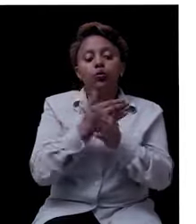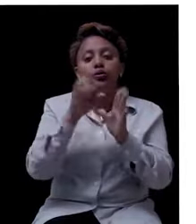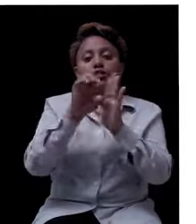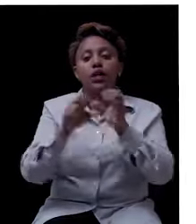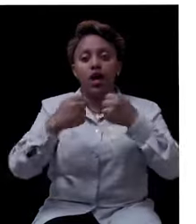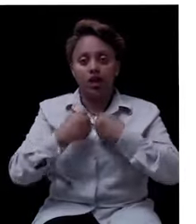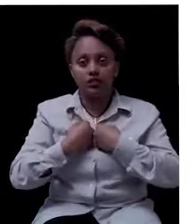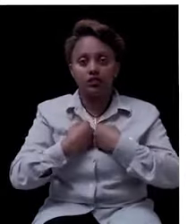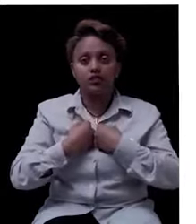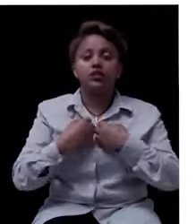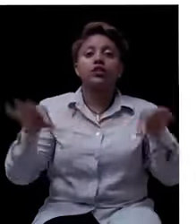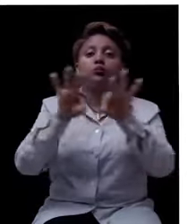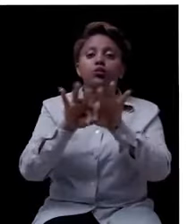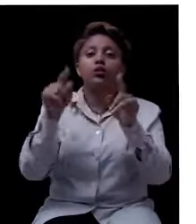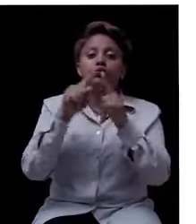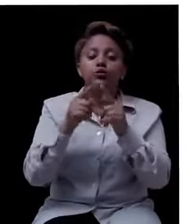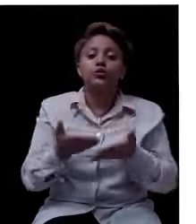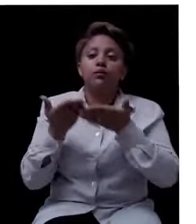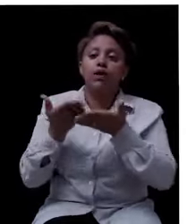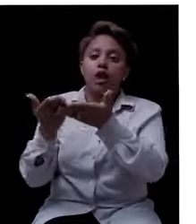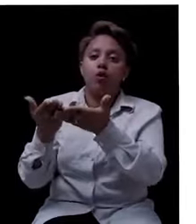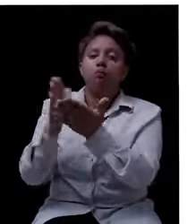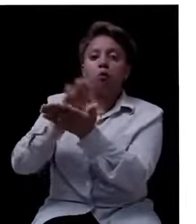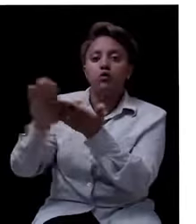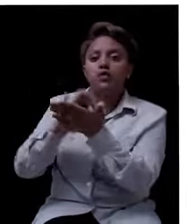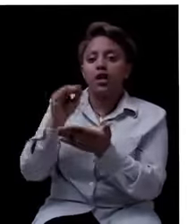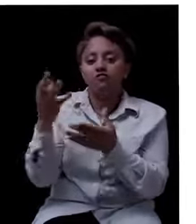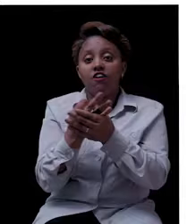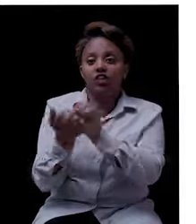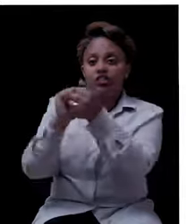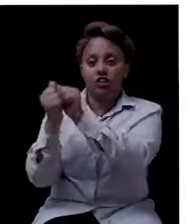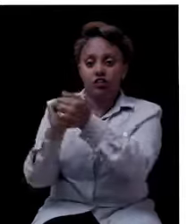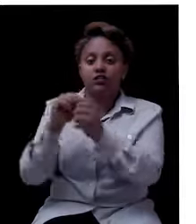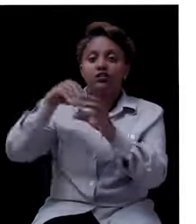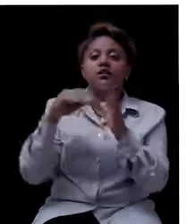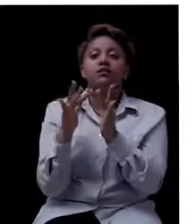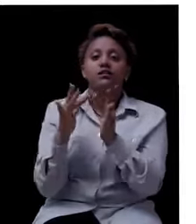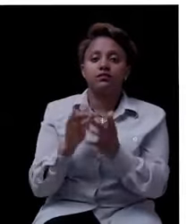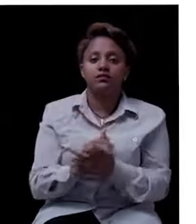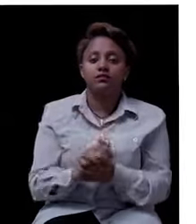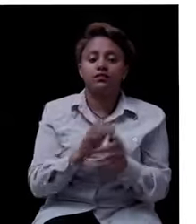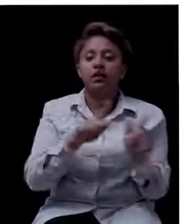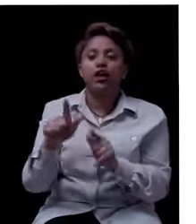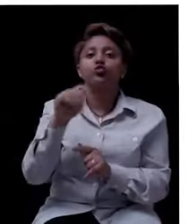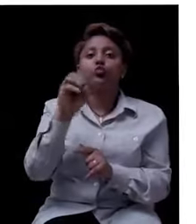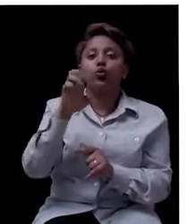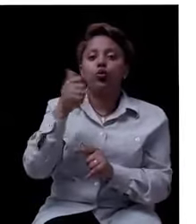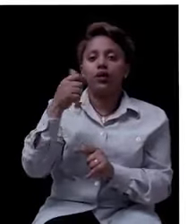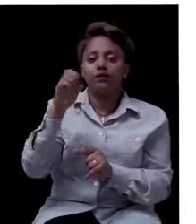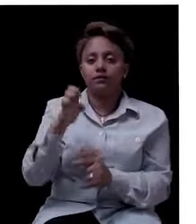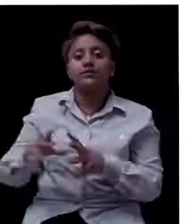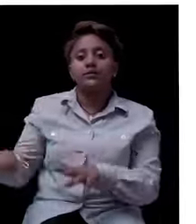two, blockchain has also importance in supply chain auditing and file sharing on the internet, like